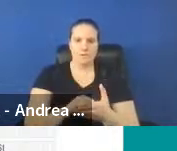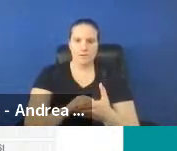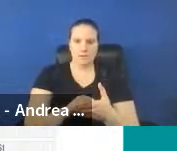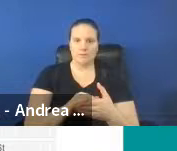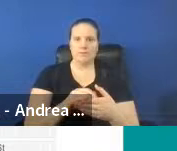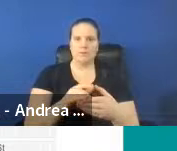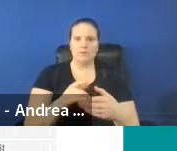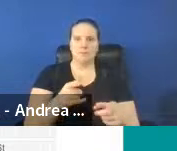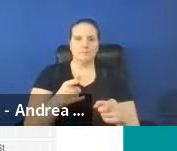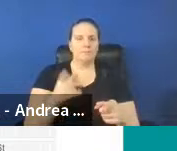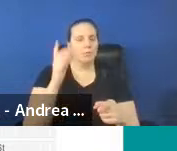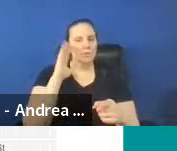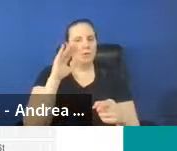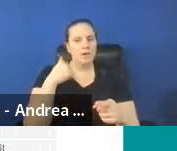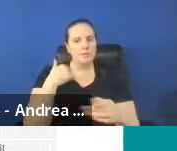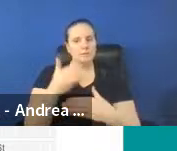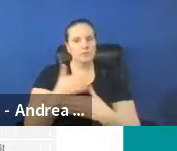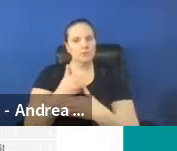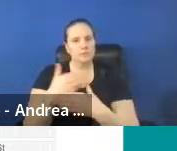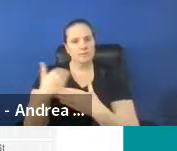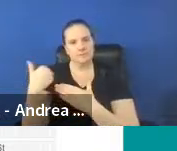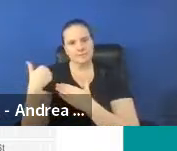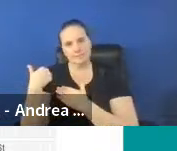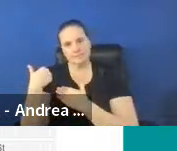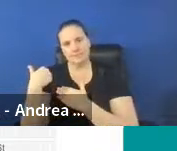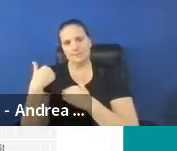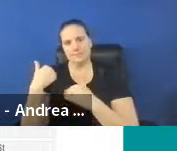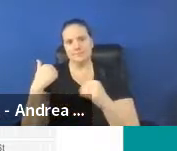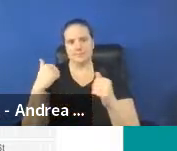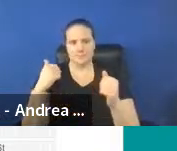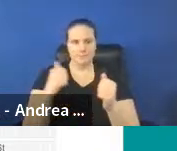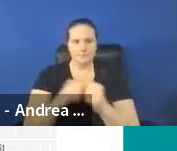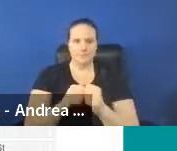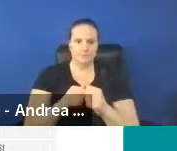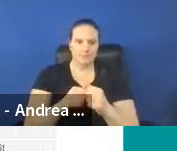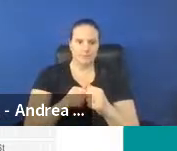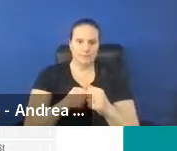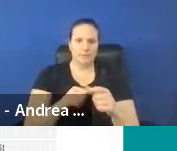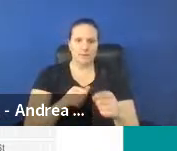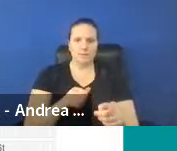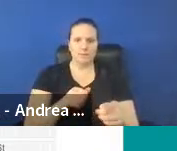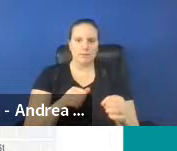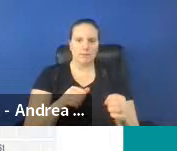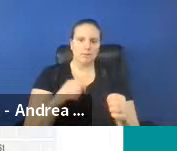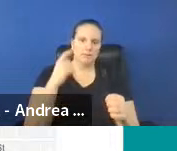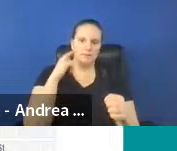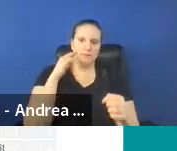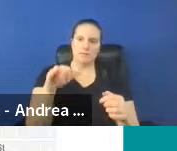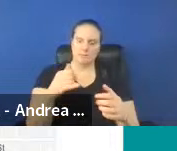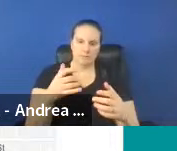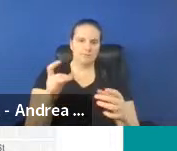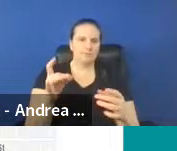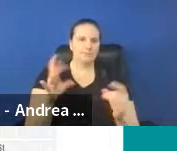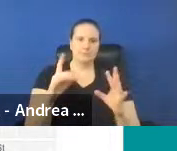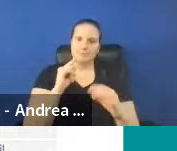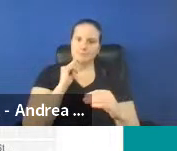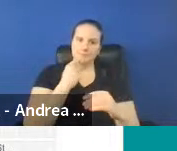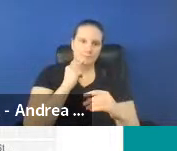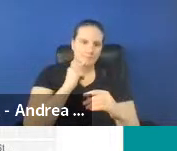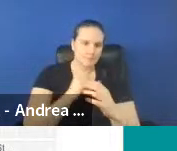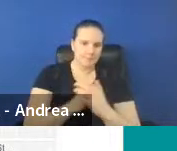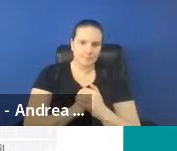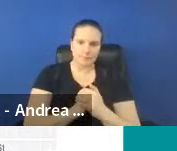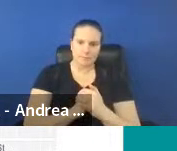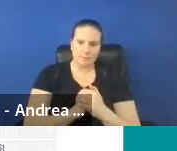We know that this has to be a shared burden between all modes. So we are taking this tremendously serious. It's not